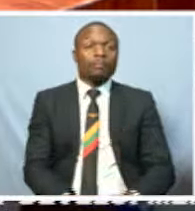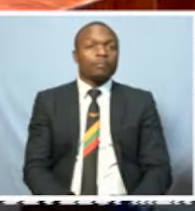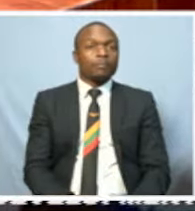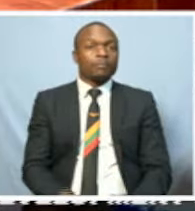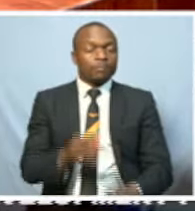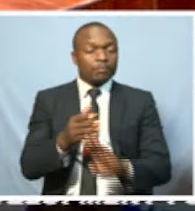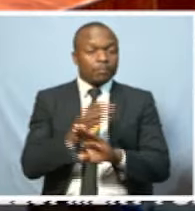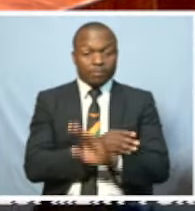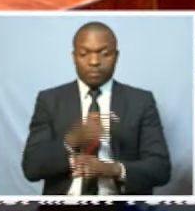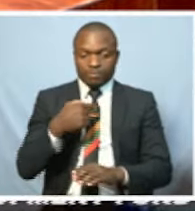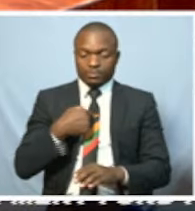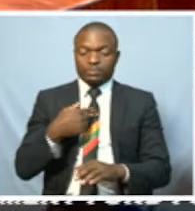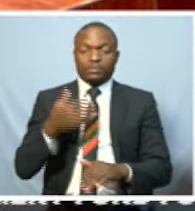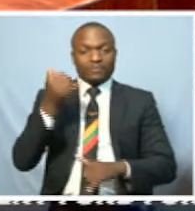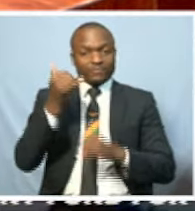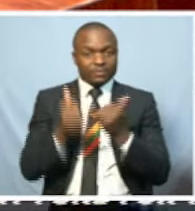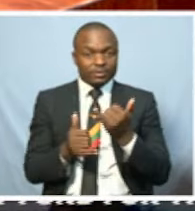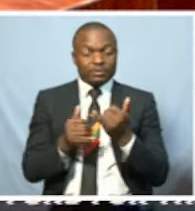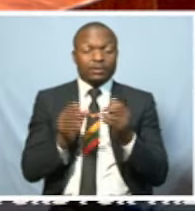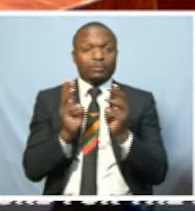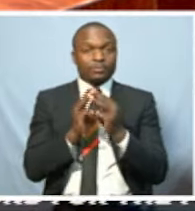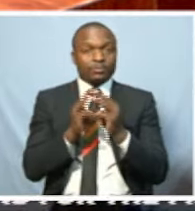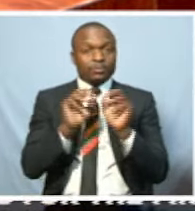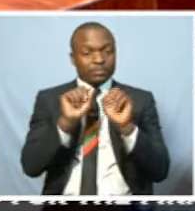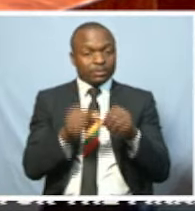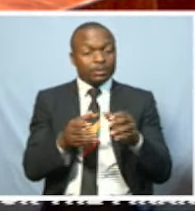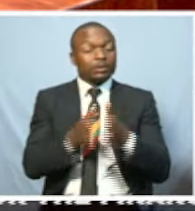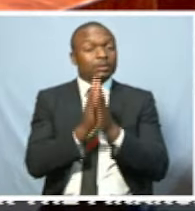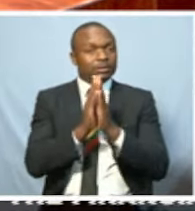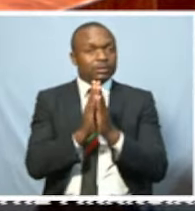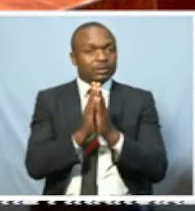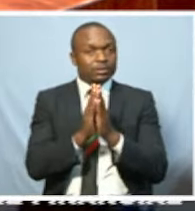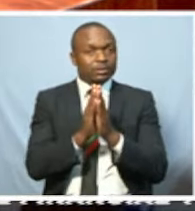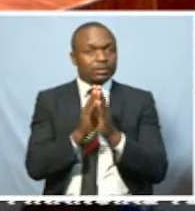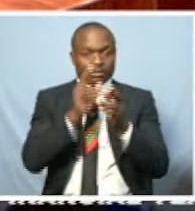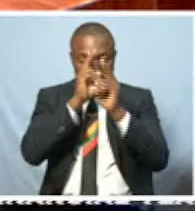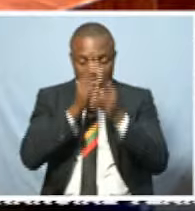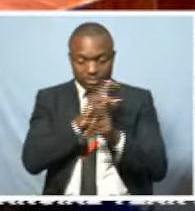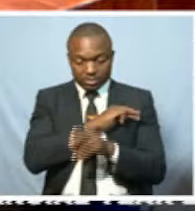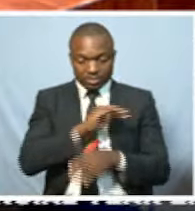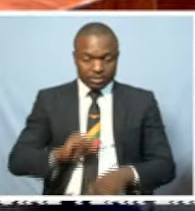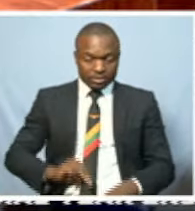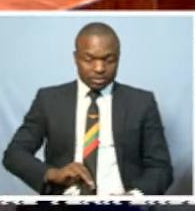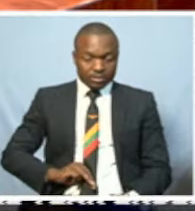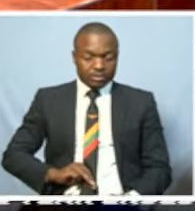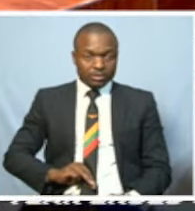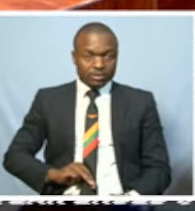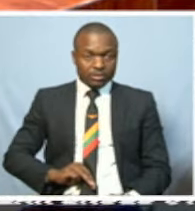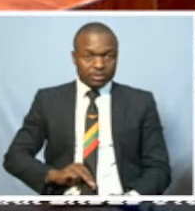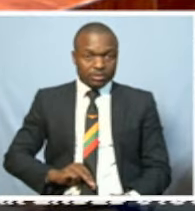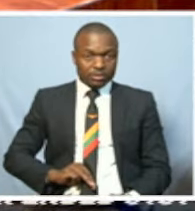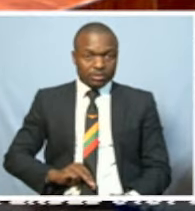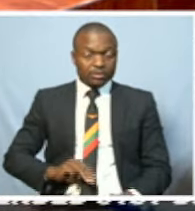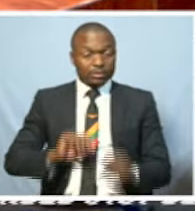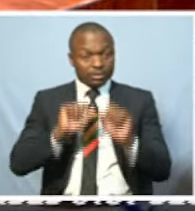Before I close the meeting, let me ask the Honorable Member of Parliament to, I can